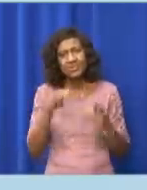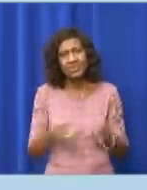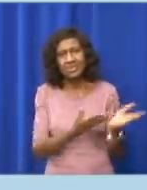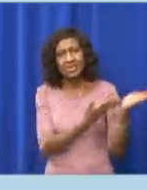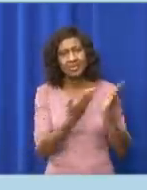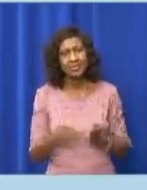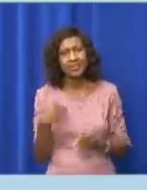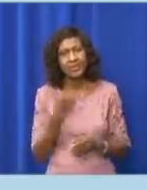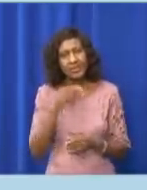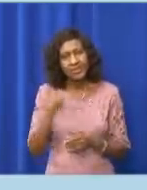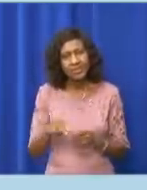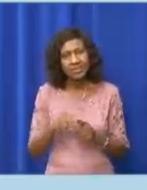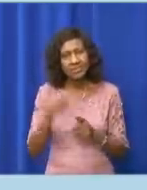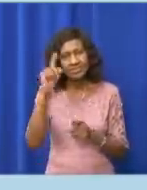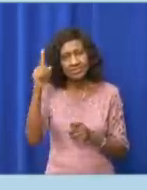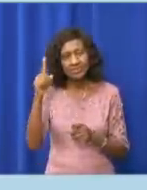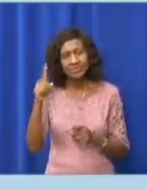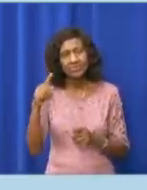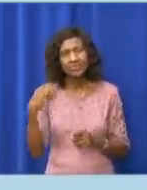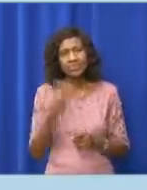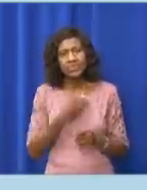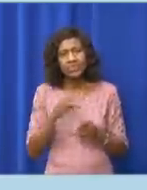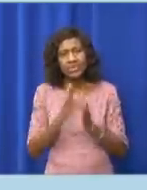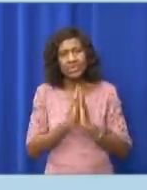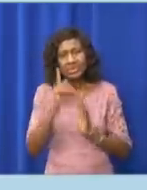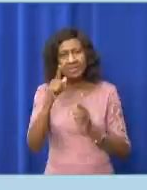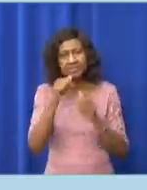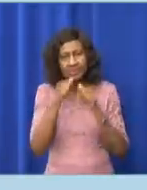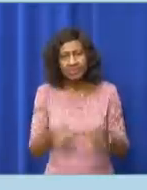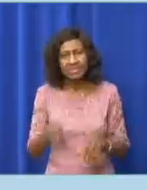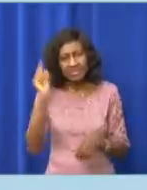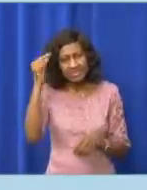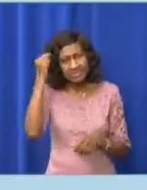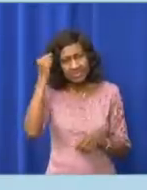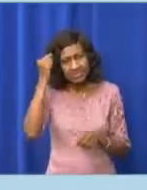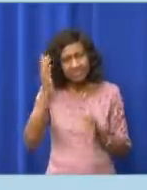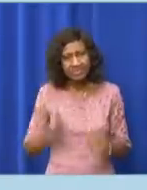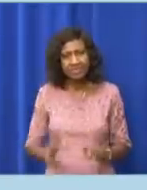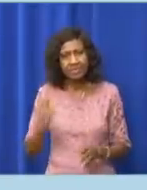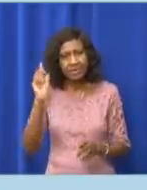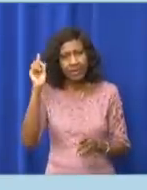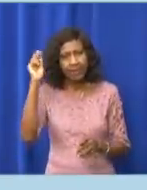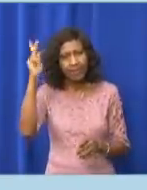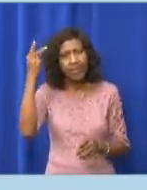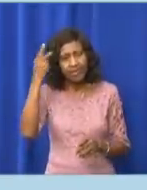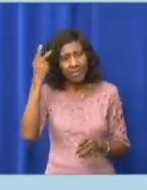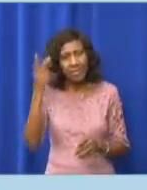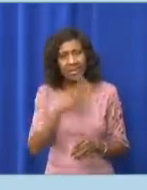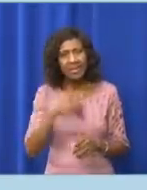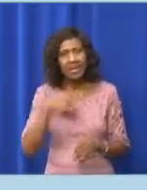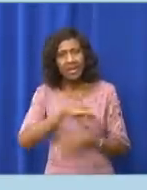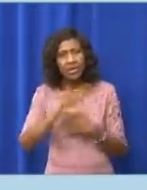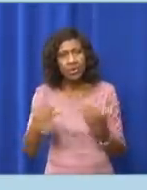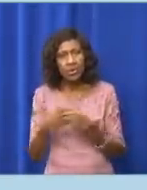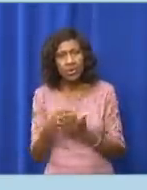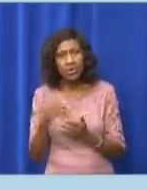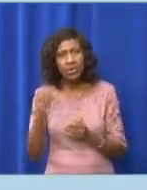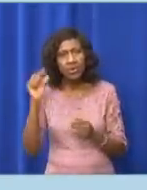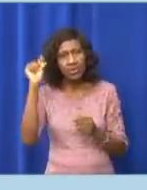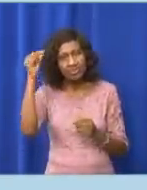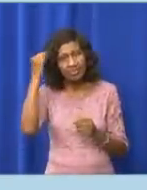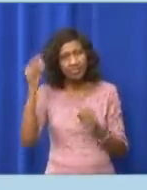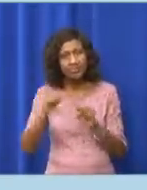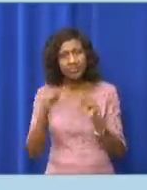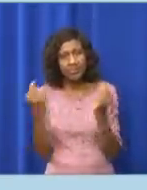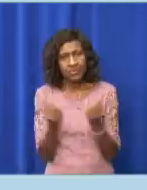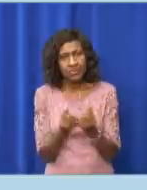ask for a blessing on our governor, our premier, their deputies, and all the cabinet, and all of the officials of our land,